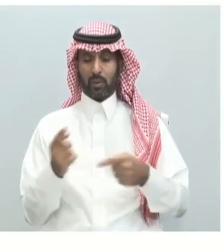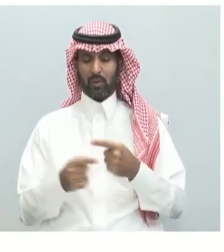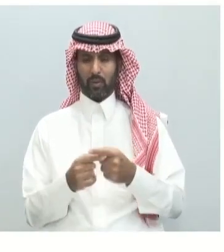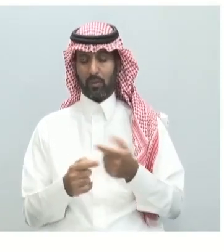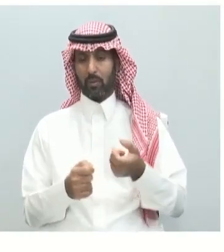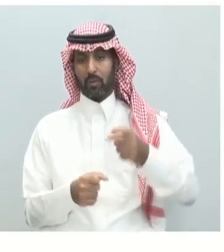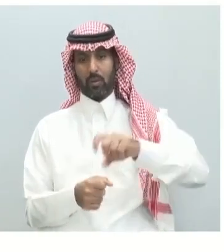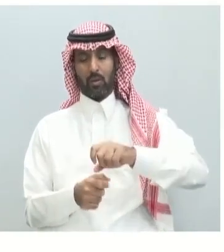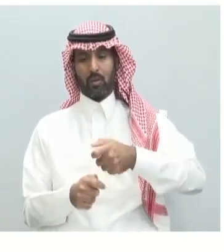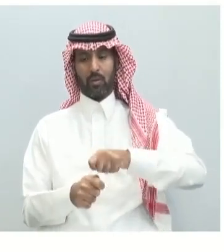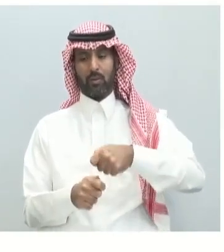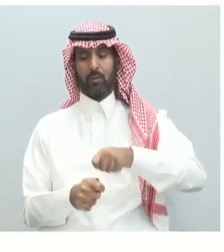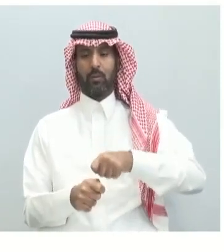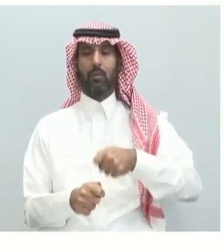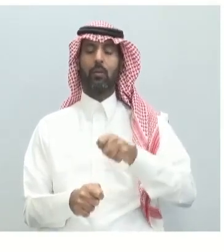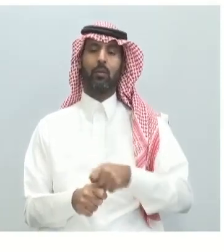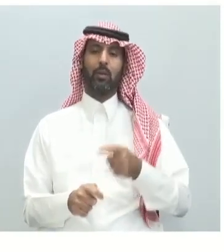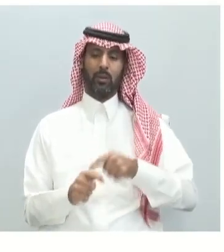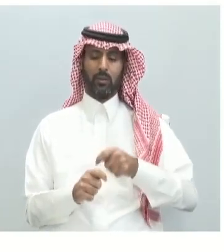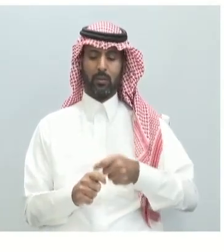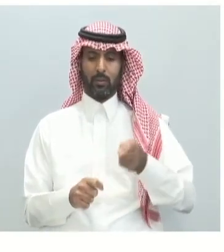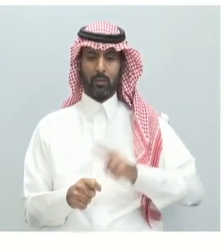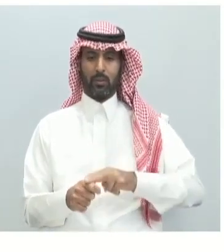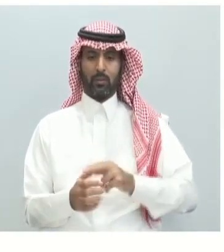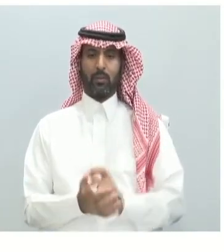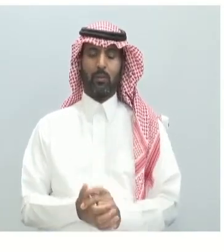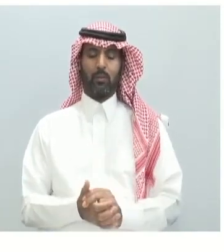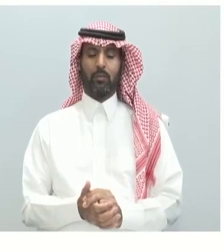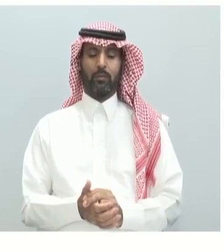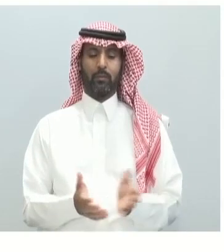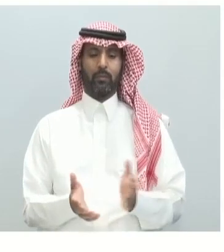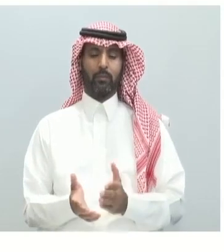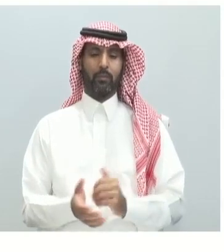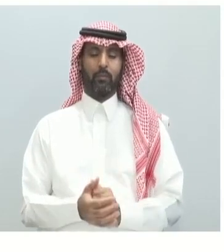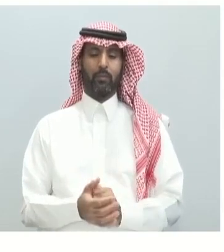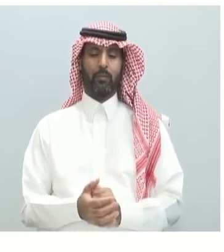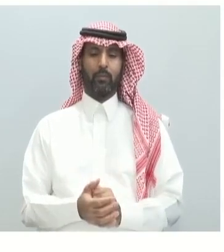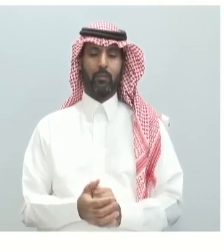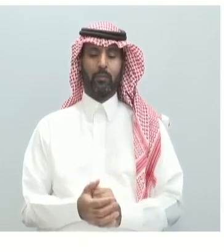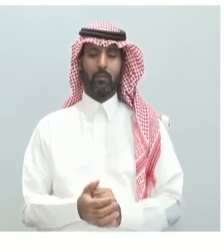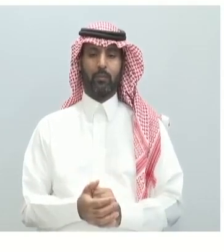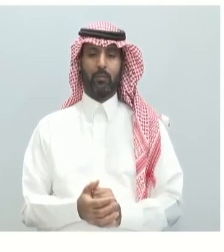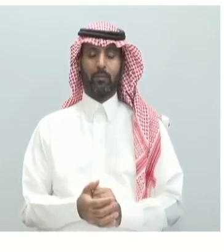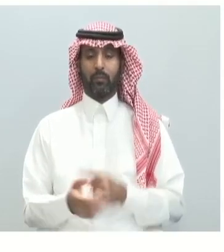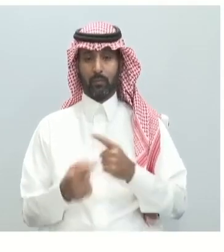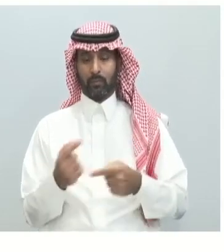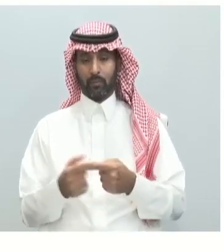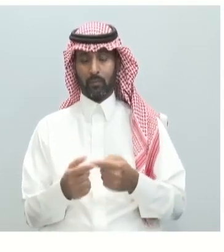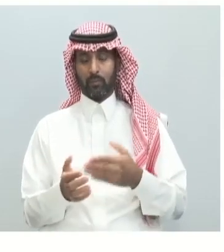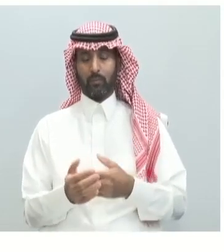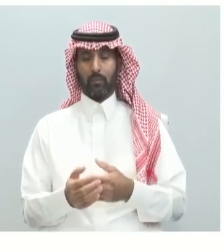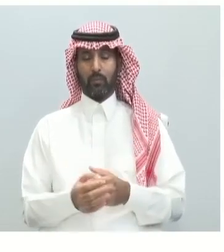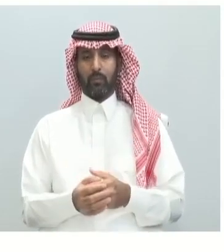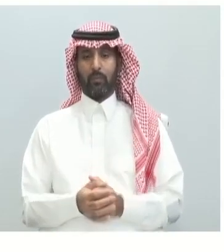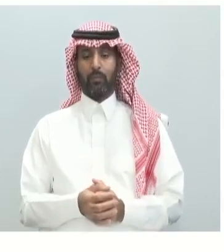Again, number five here, Elizabeth. It still seems like I'm doing something since I at least recycle them